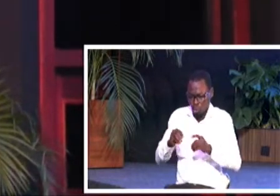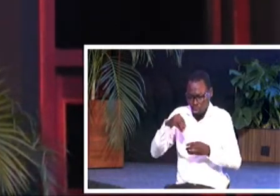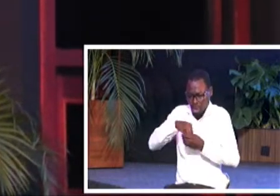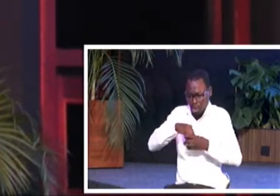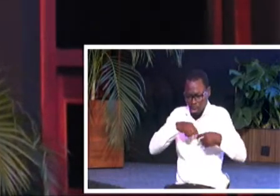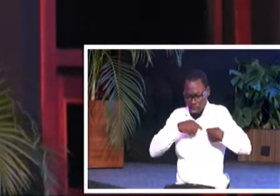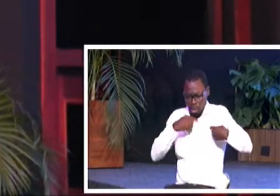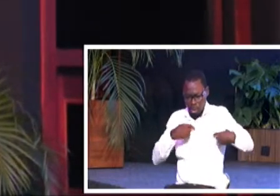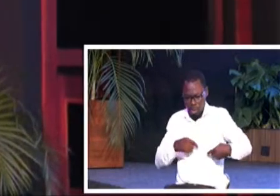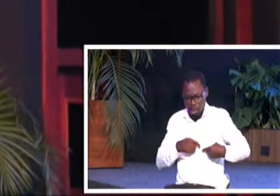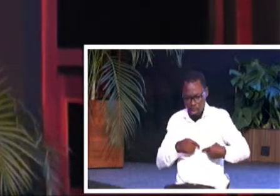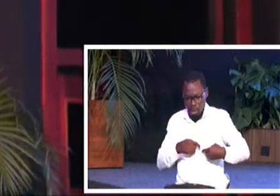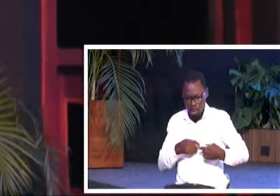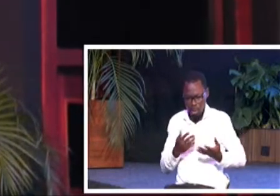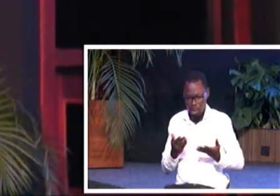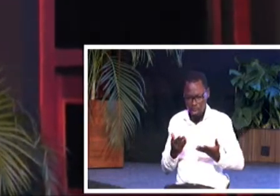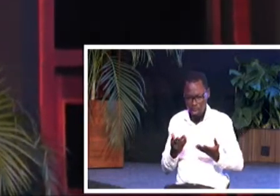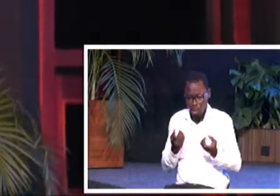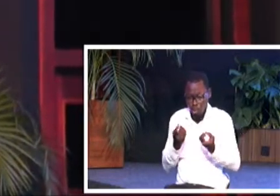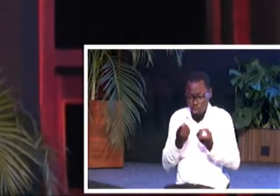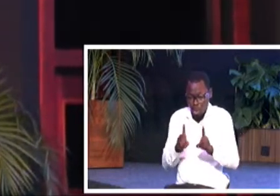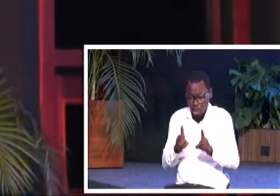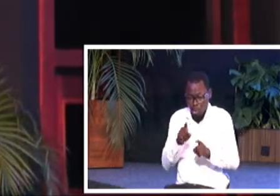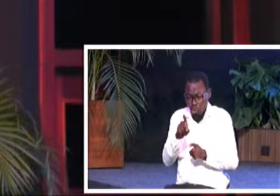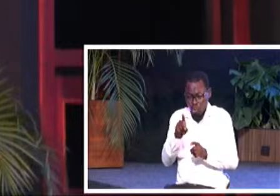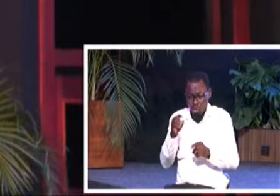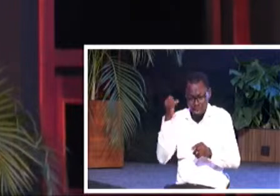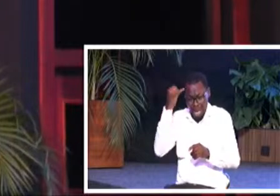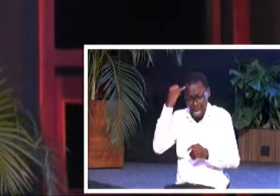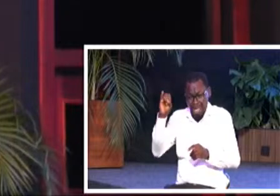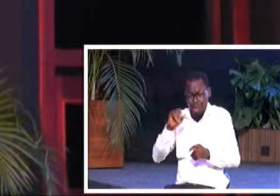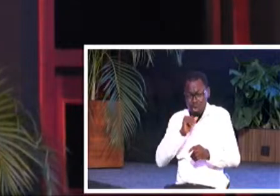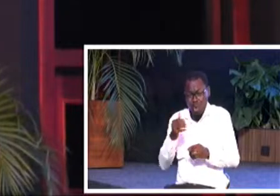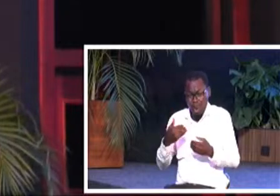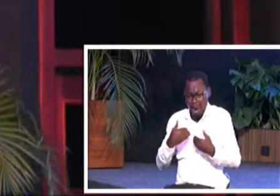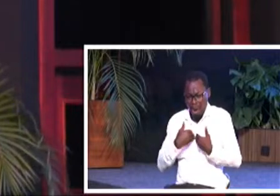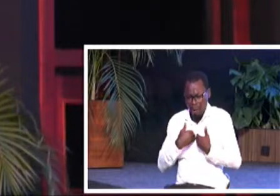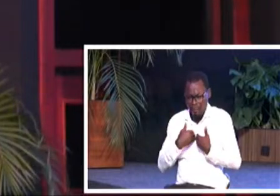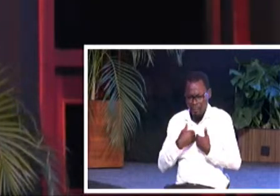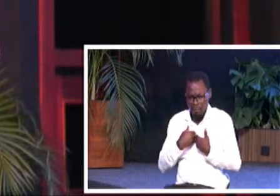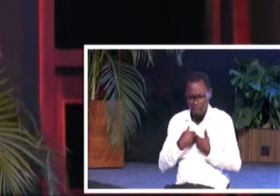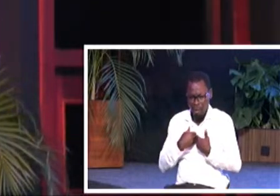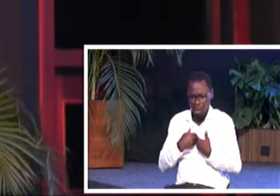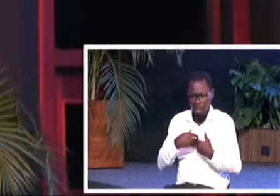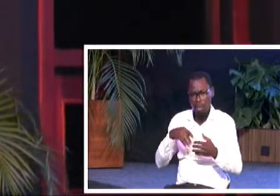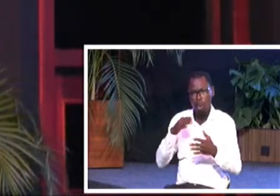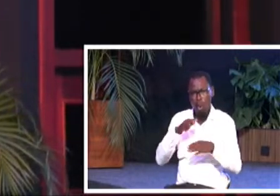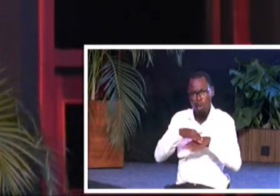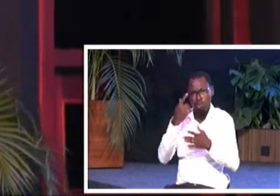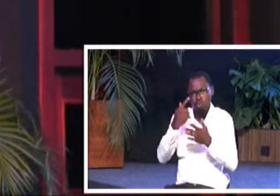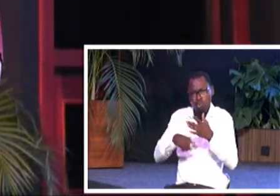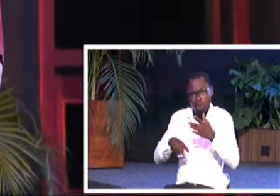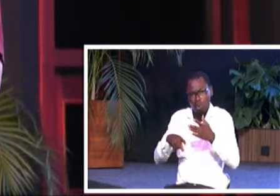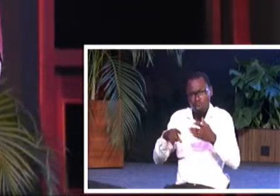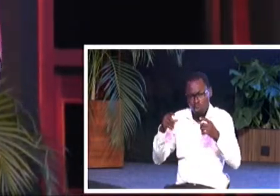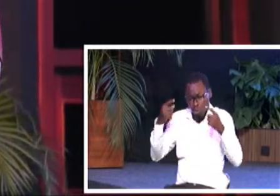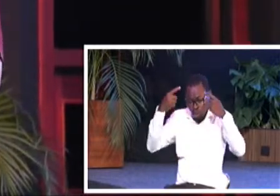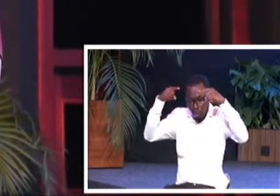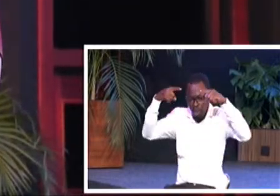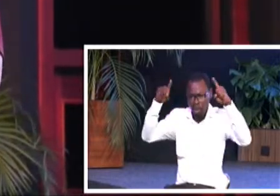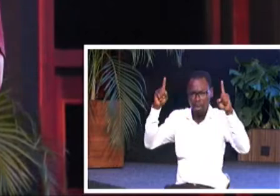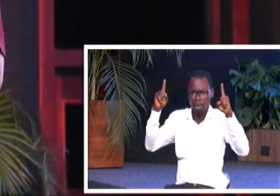And when you don't have any idea on what you'll be successful at, go to